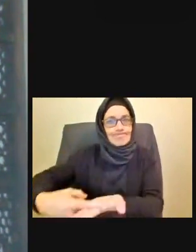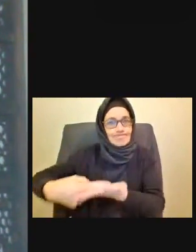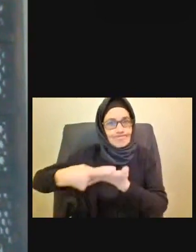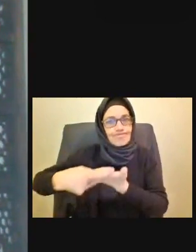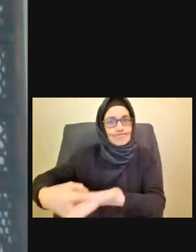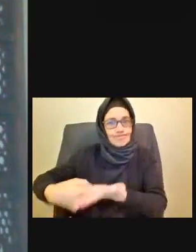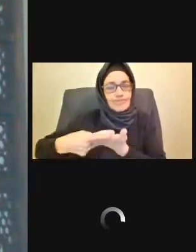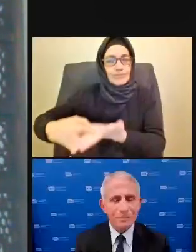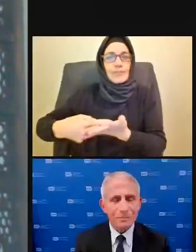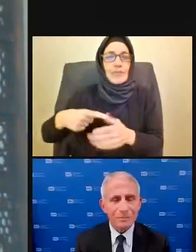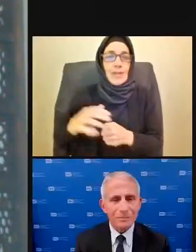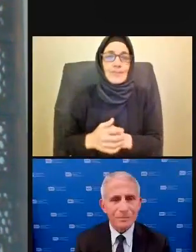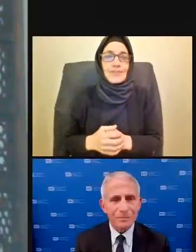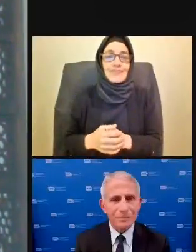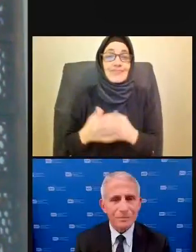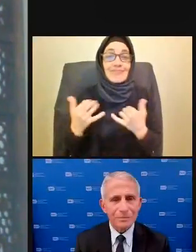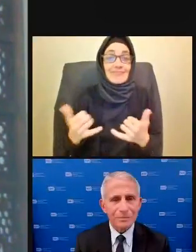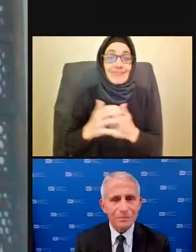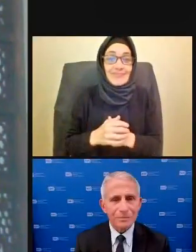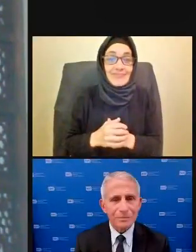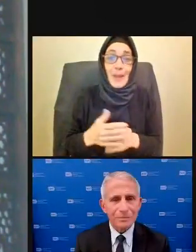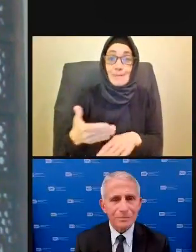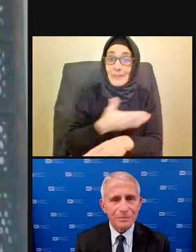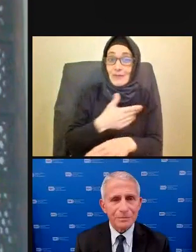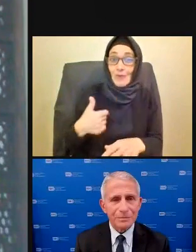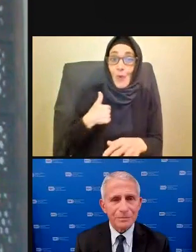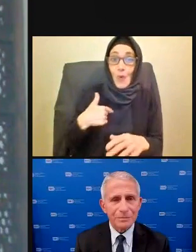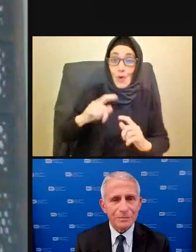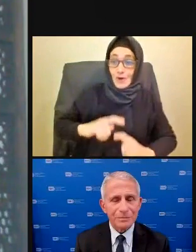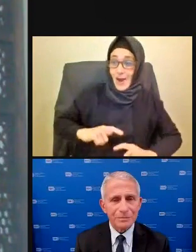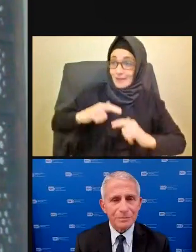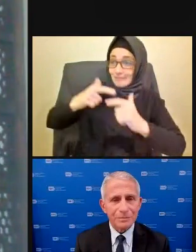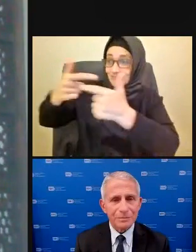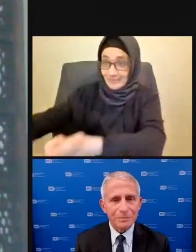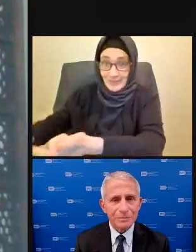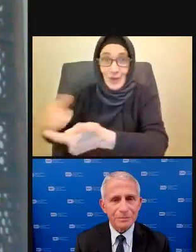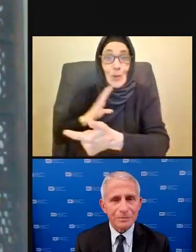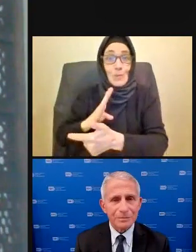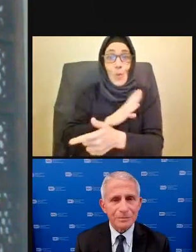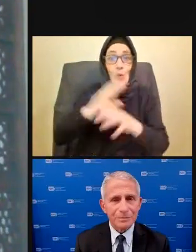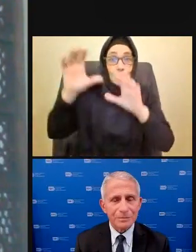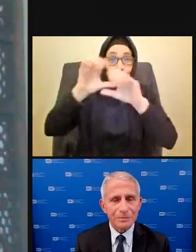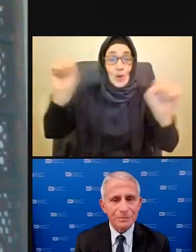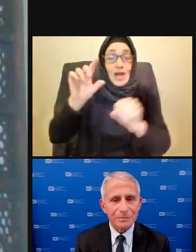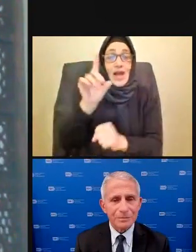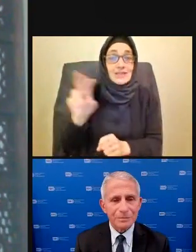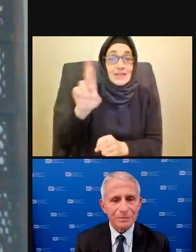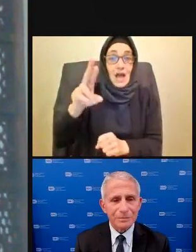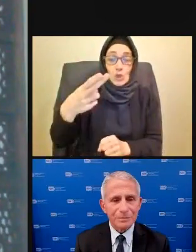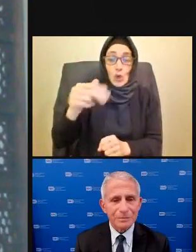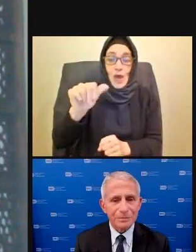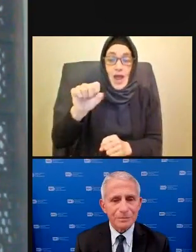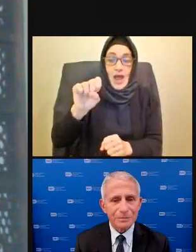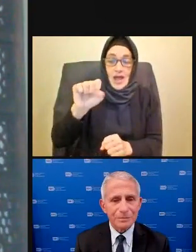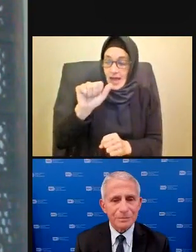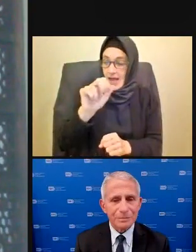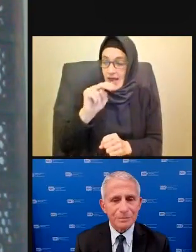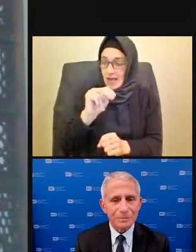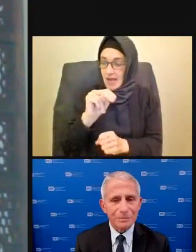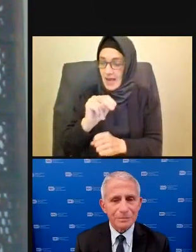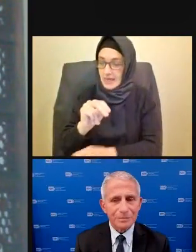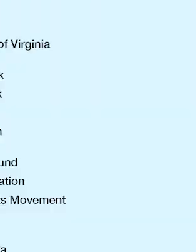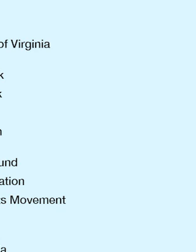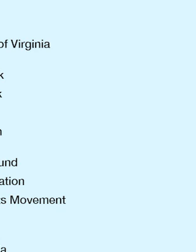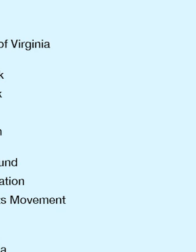I hand the rest of the program over to our board president, Dr. Hassan Shanawani, I would like to take